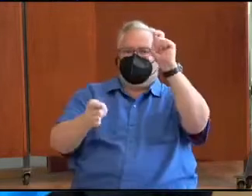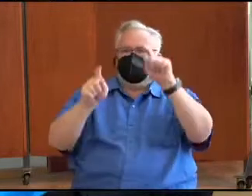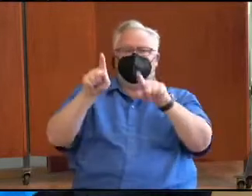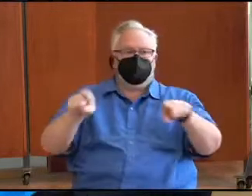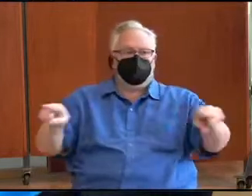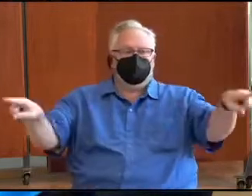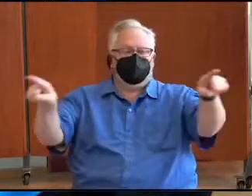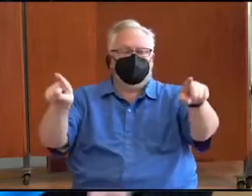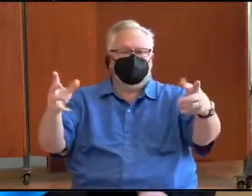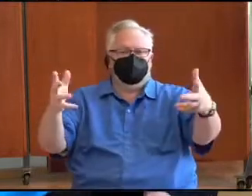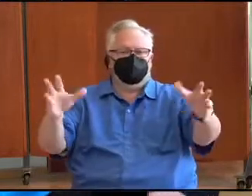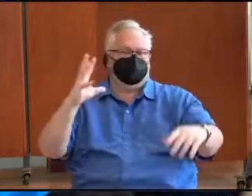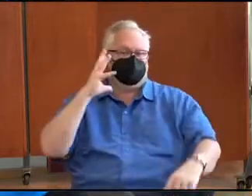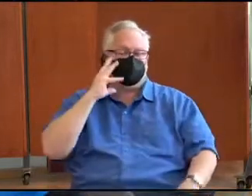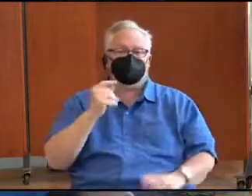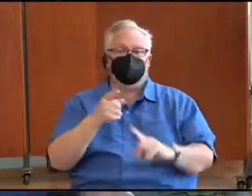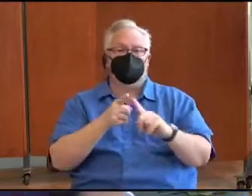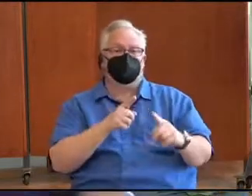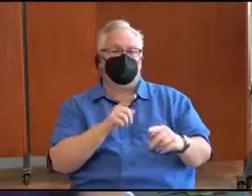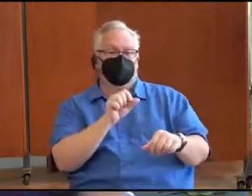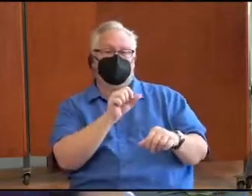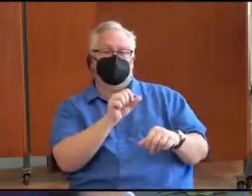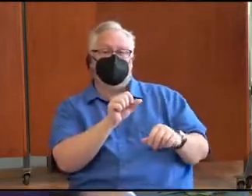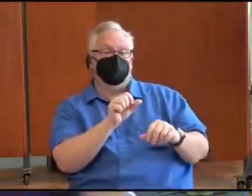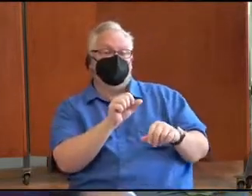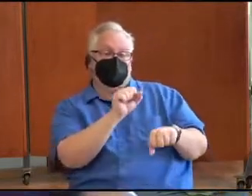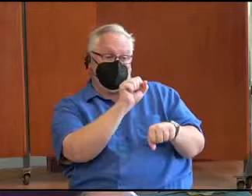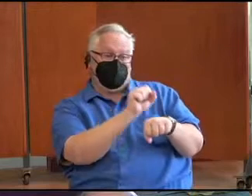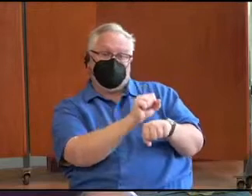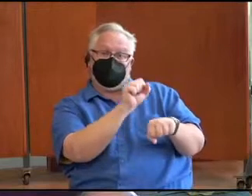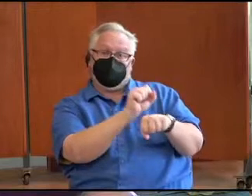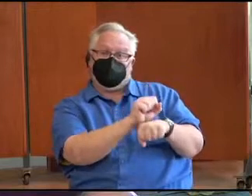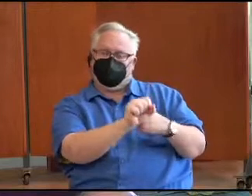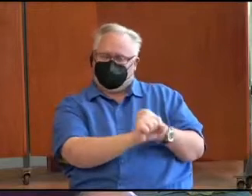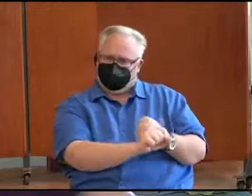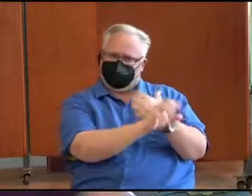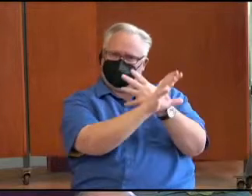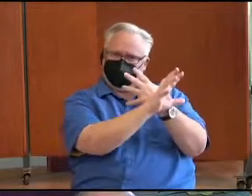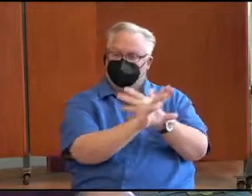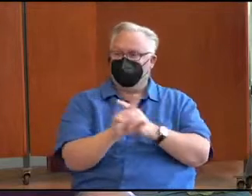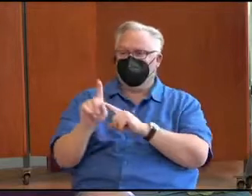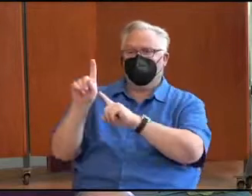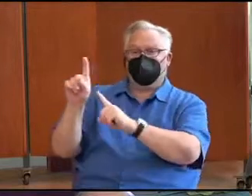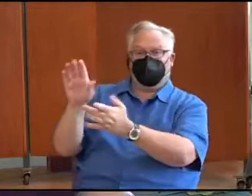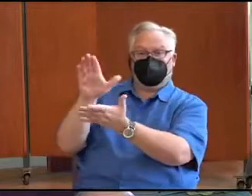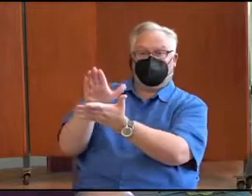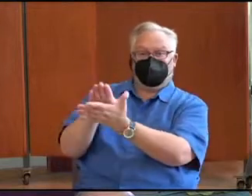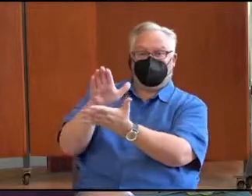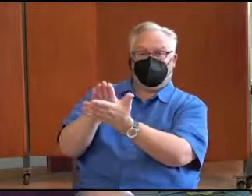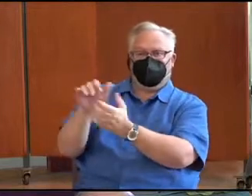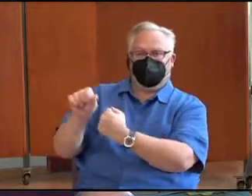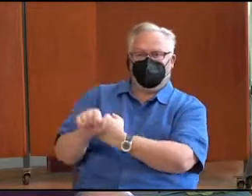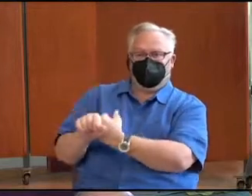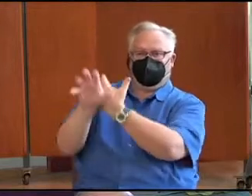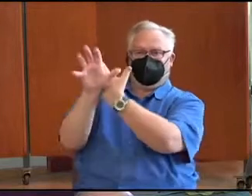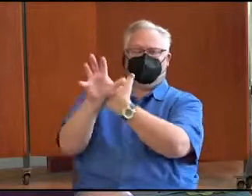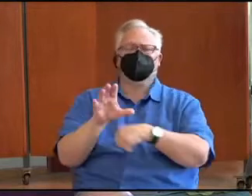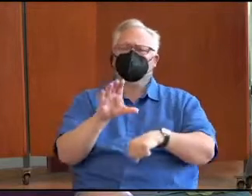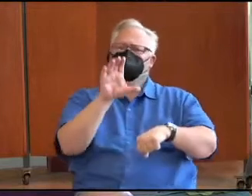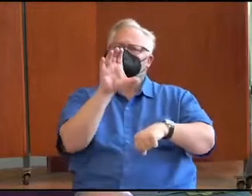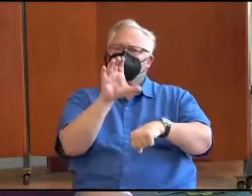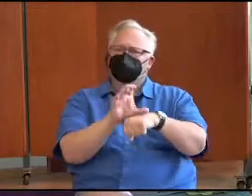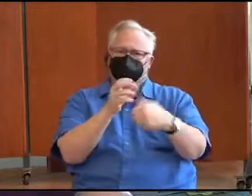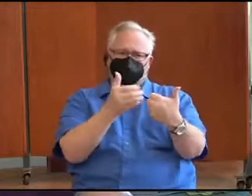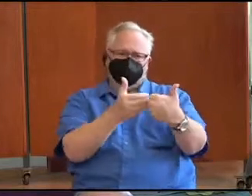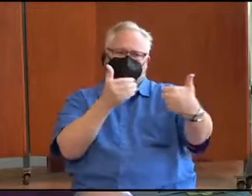of working virtually, going to school virtually, not having church in person for so long. I mean, big